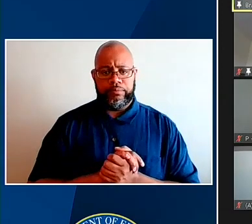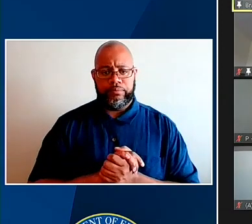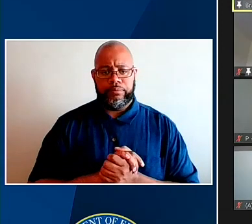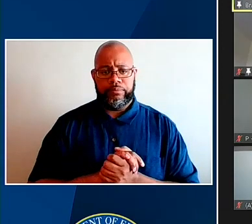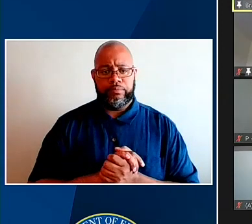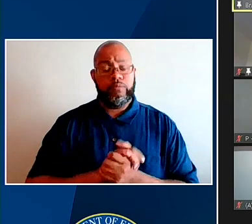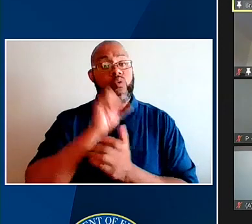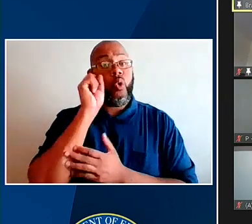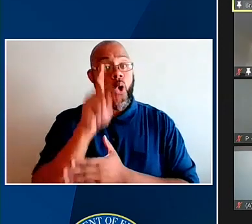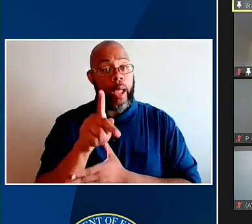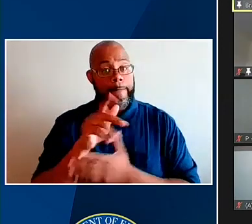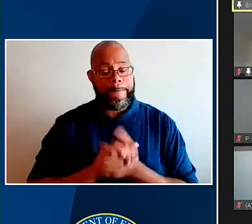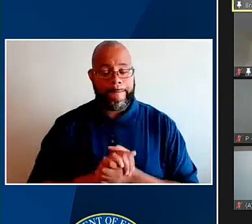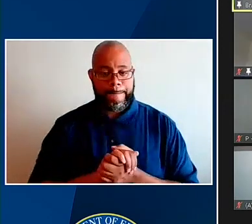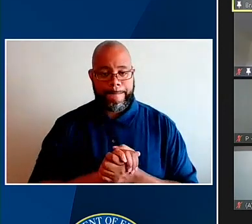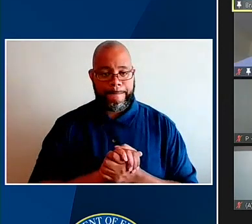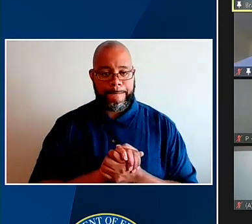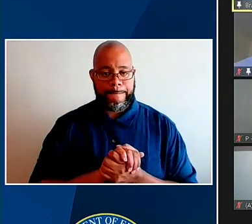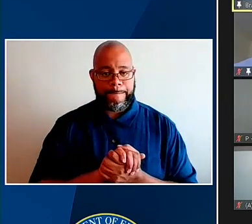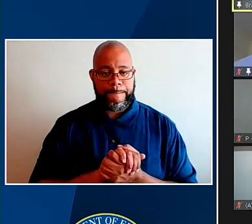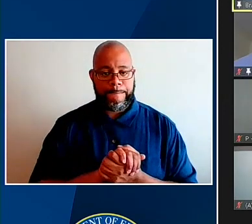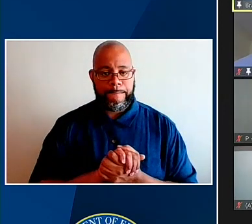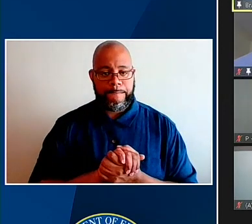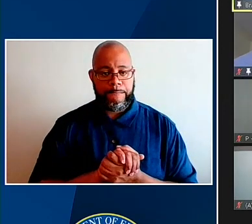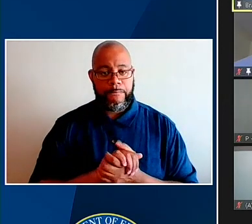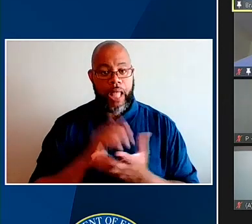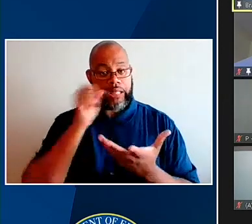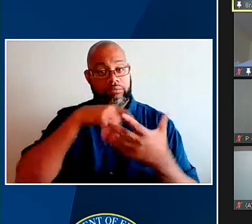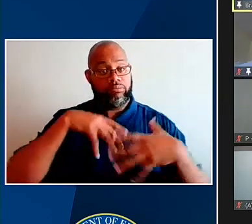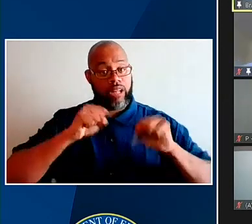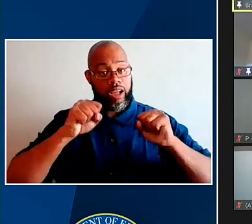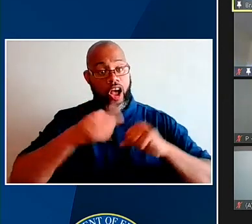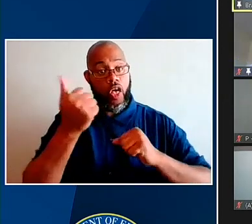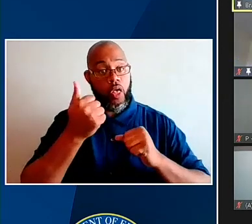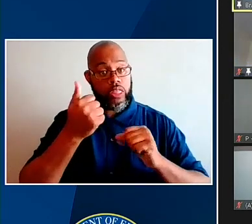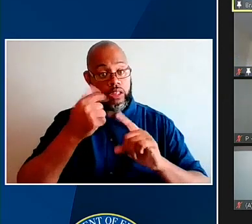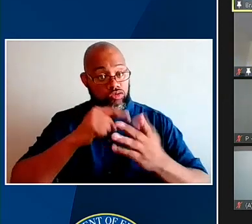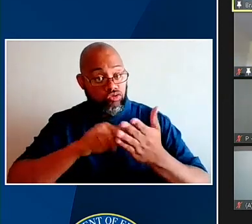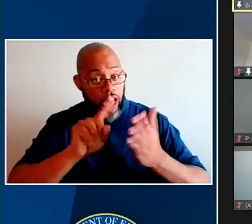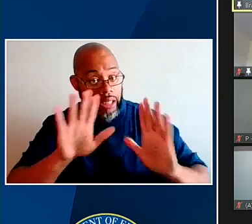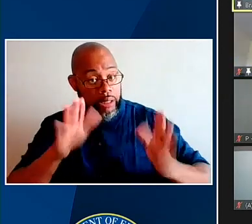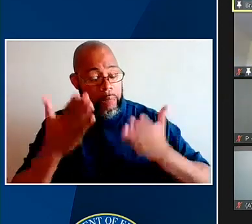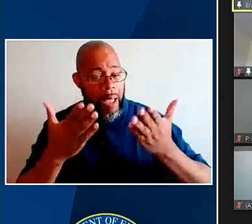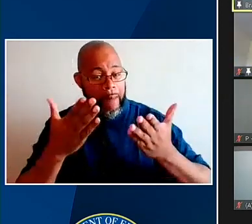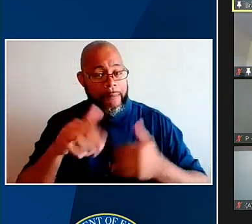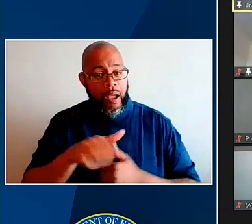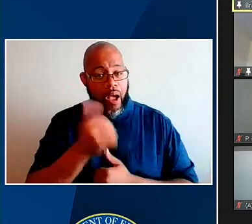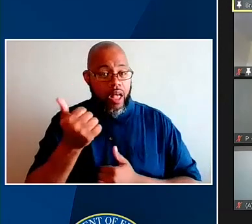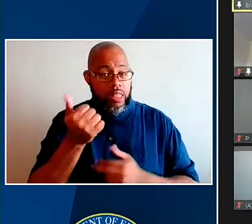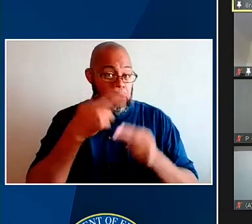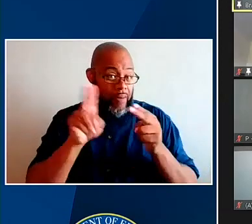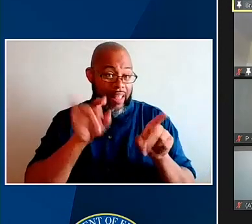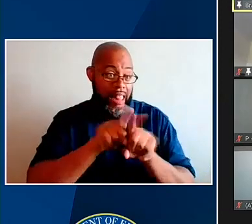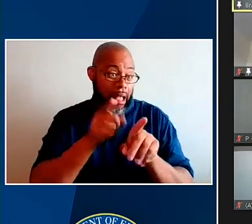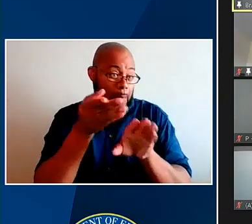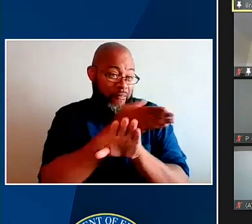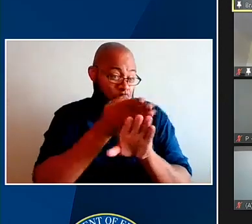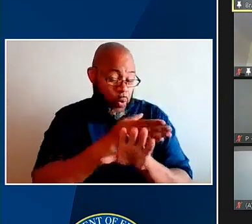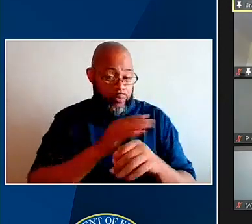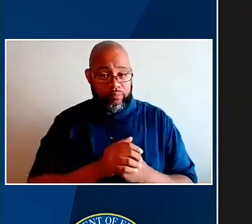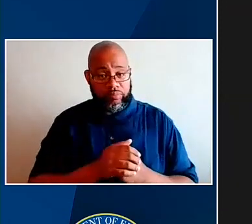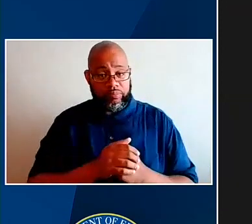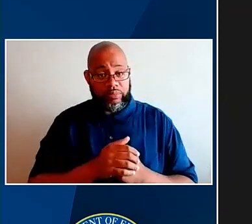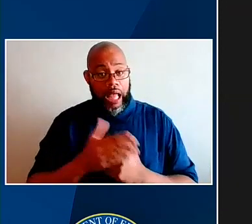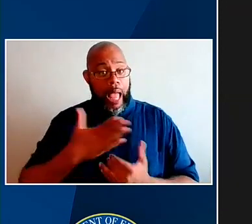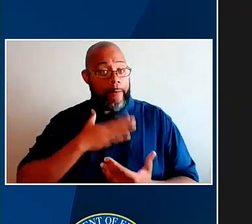Alrighty then. With that, I guess we'll take another a temperature check, although it might be another a brief one like last time. But happy to